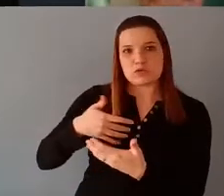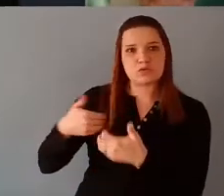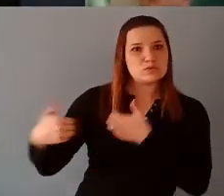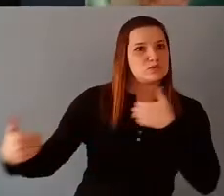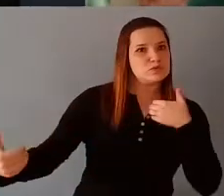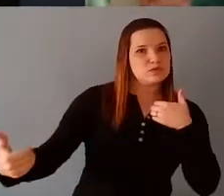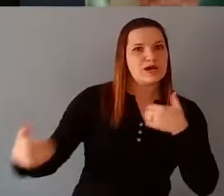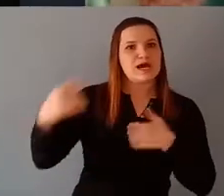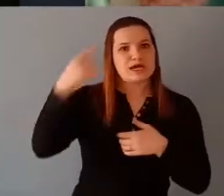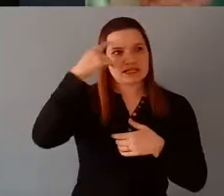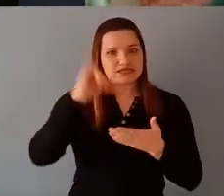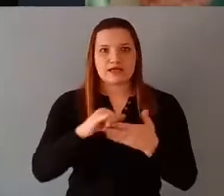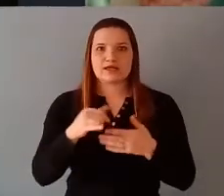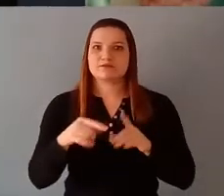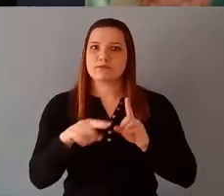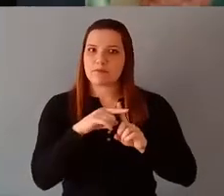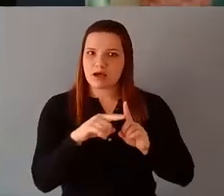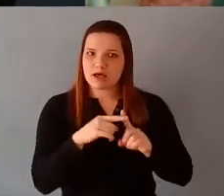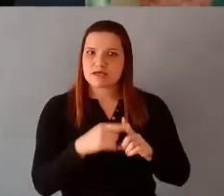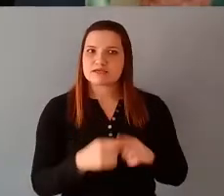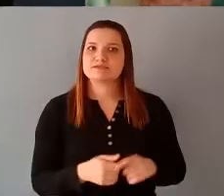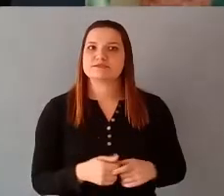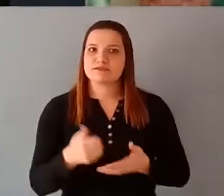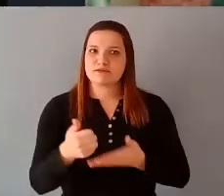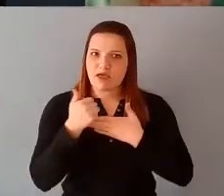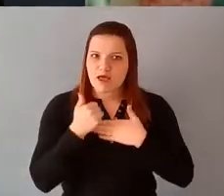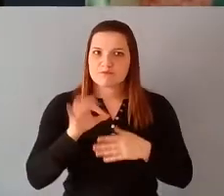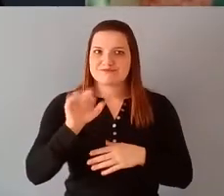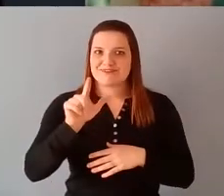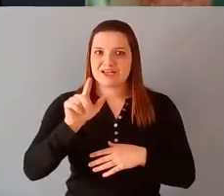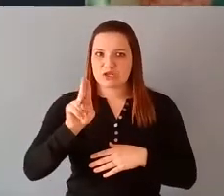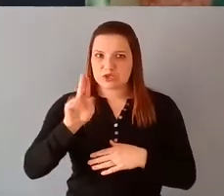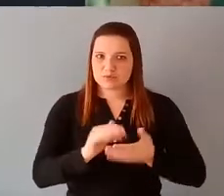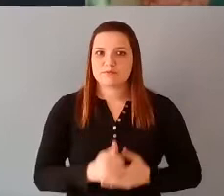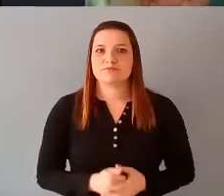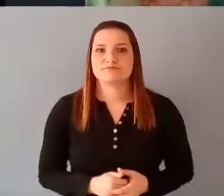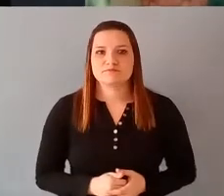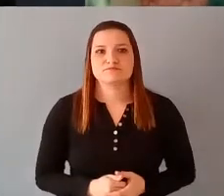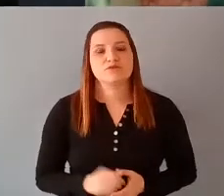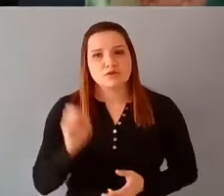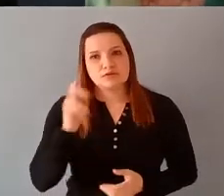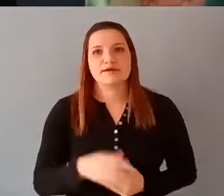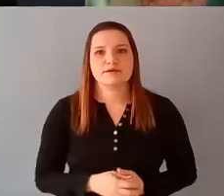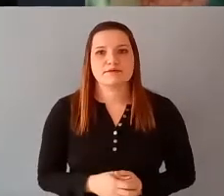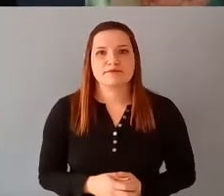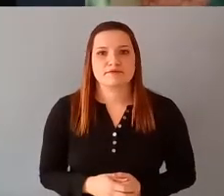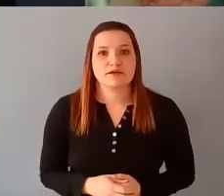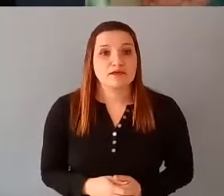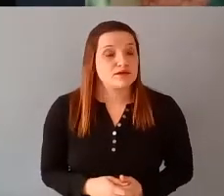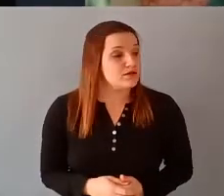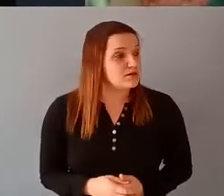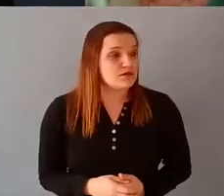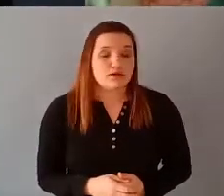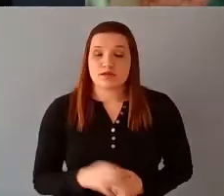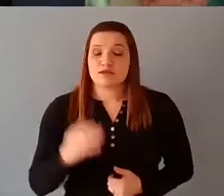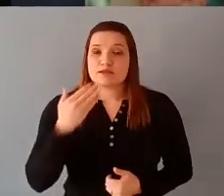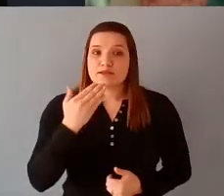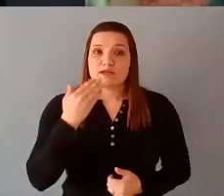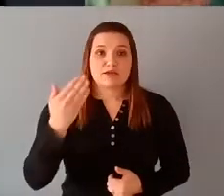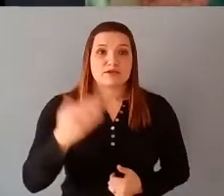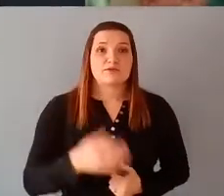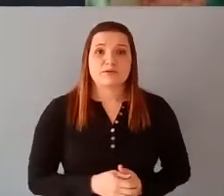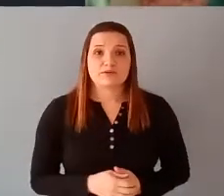positive effect on keeping the flu numbers low. Okay. All right. Well, thank you for that,